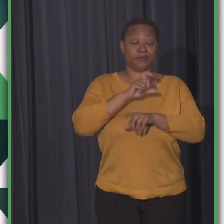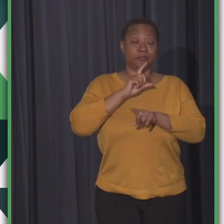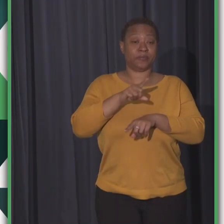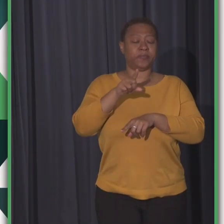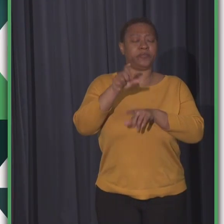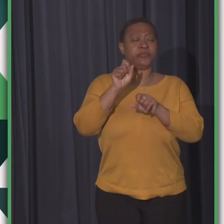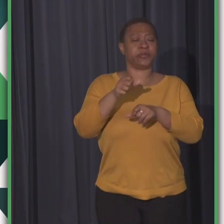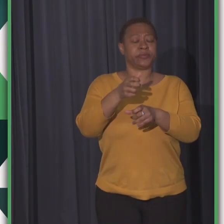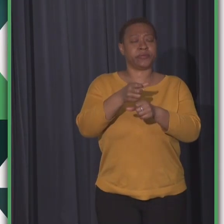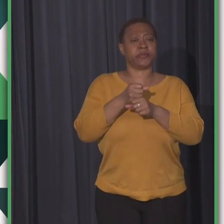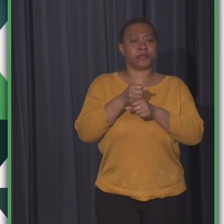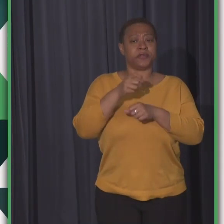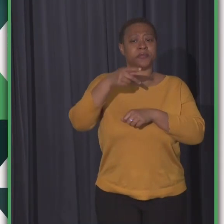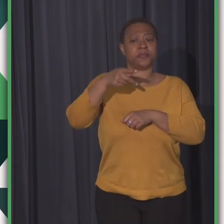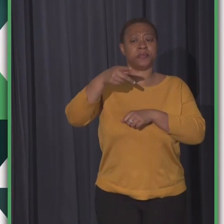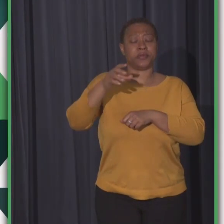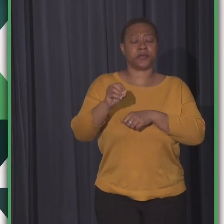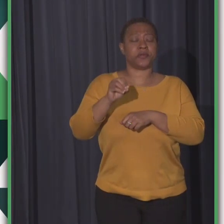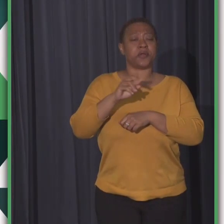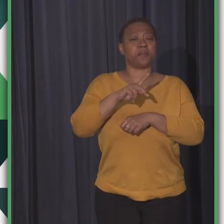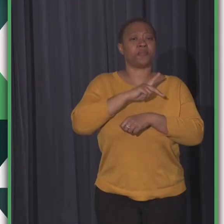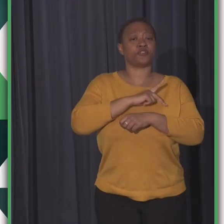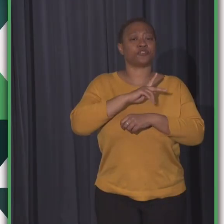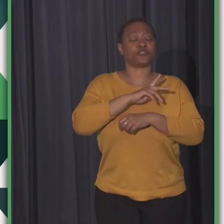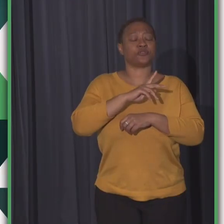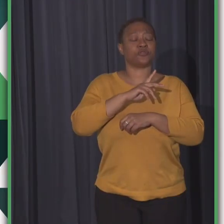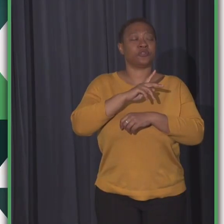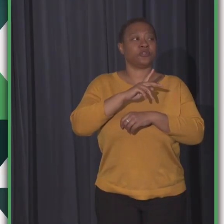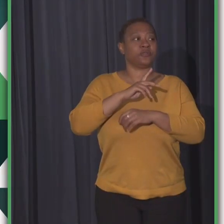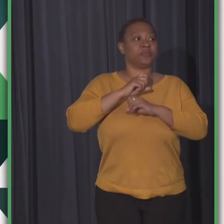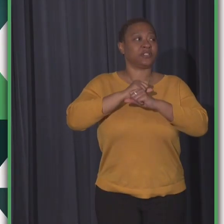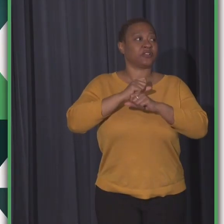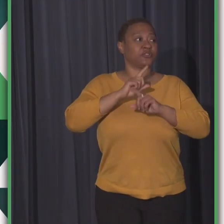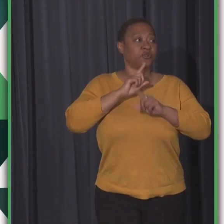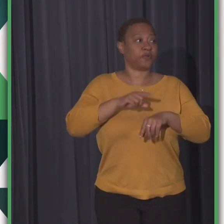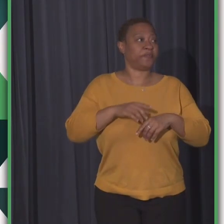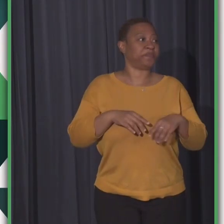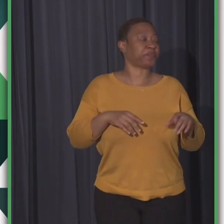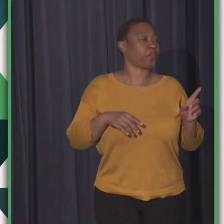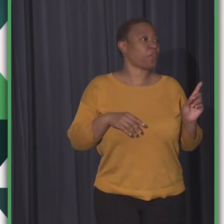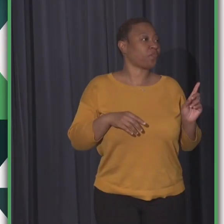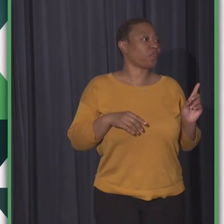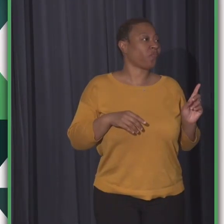get a PPO, a personal protection order. Yeah. You know,